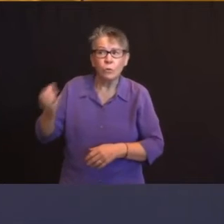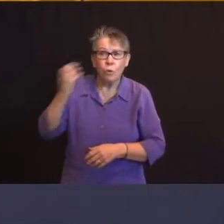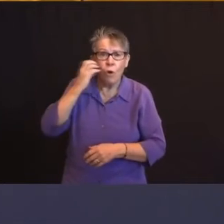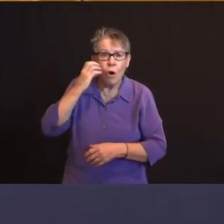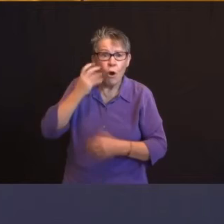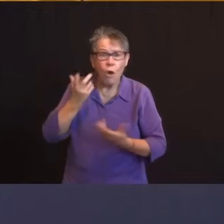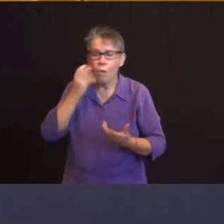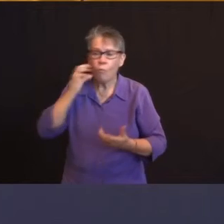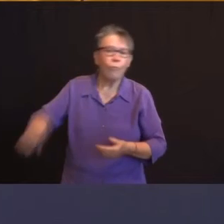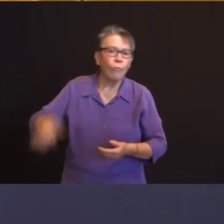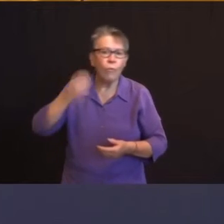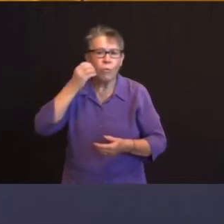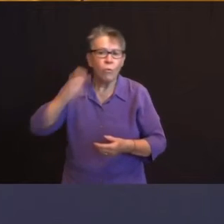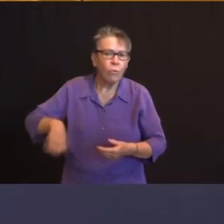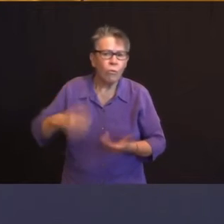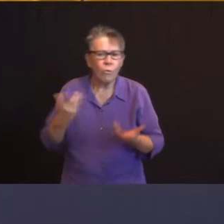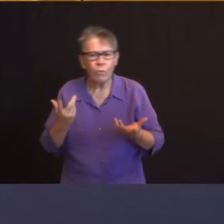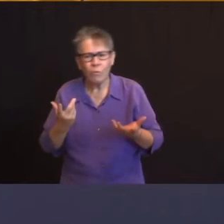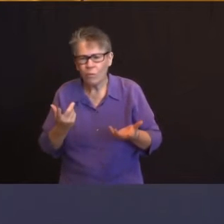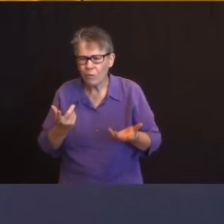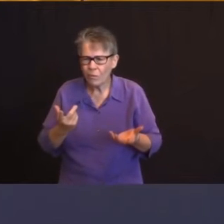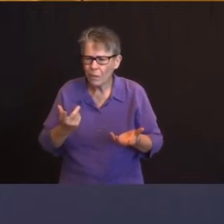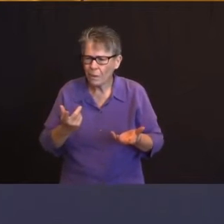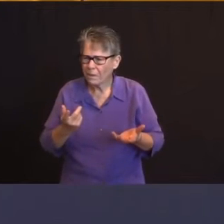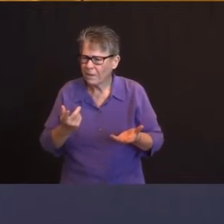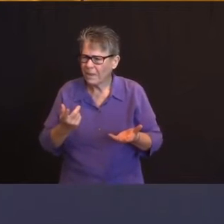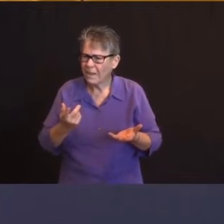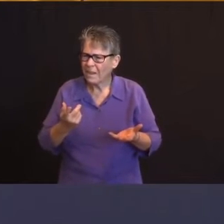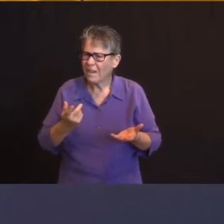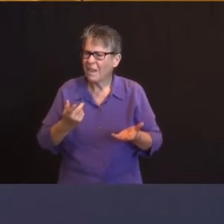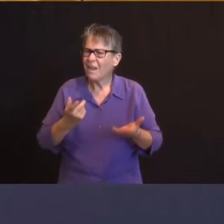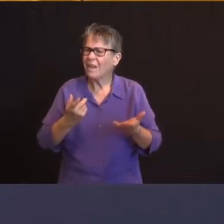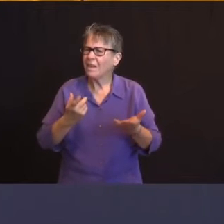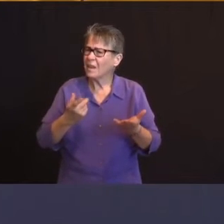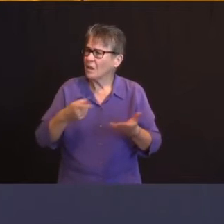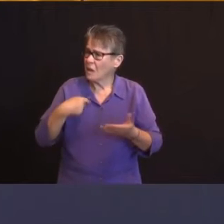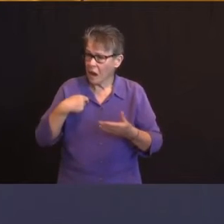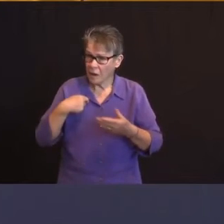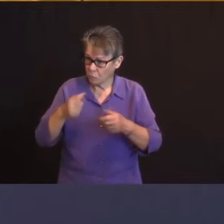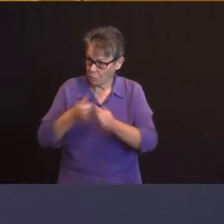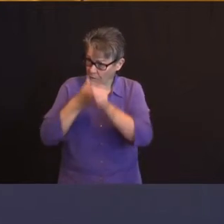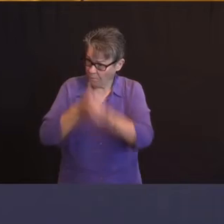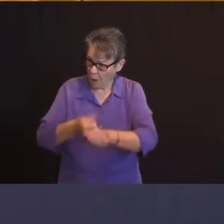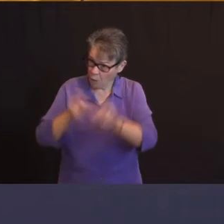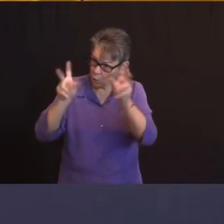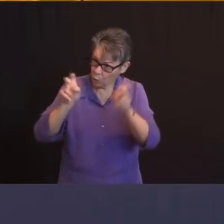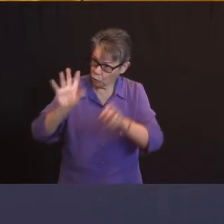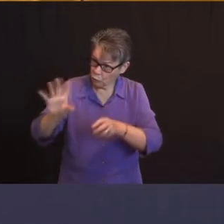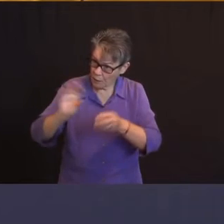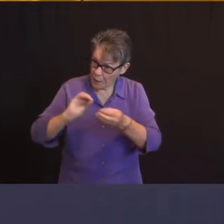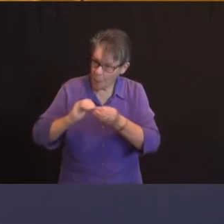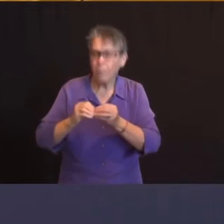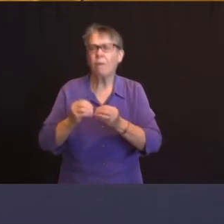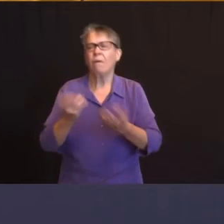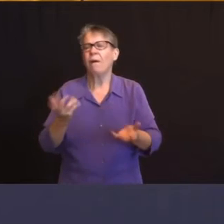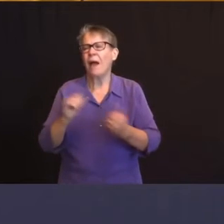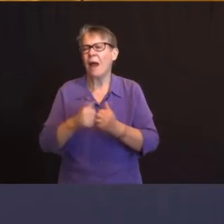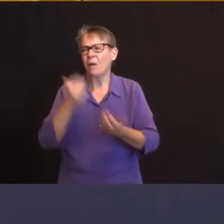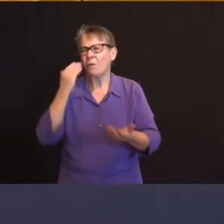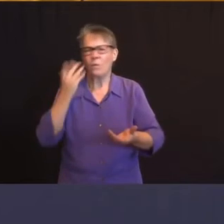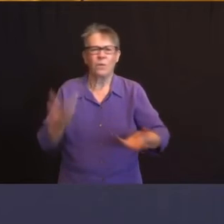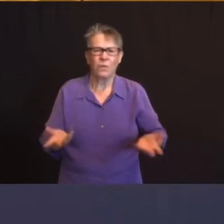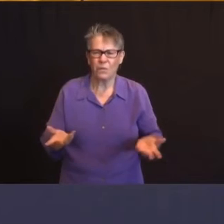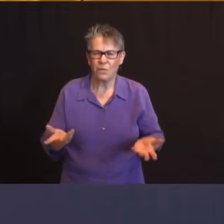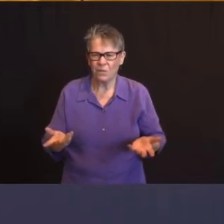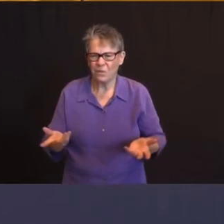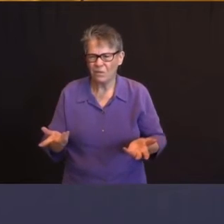mean, in all seriousness, that's shocking. The message that you and the health department has been sending out about this